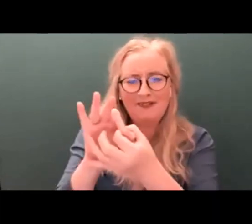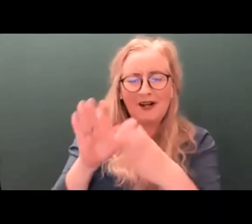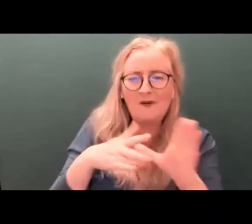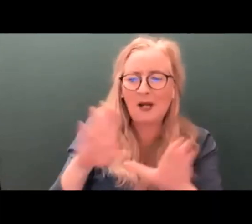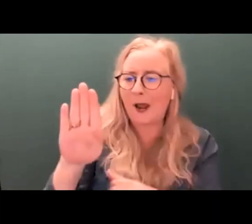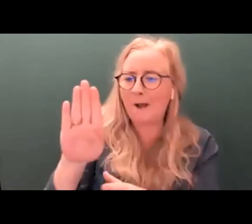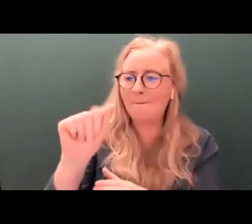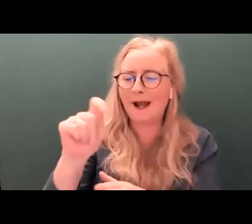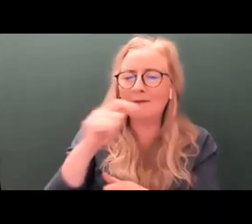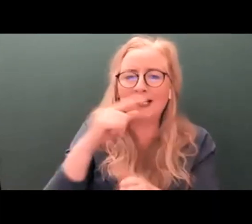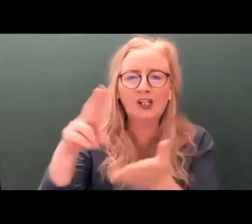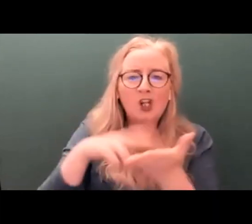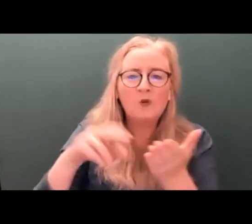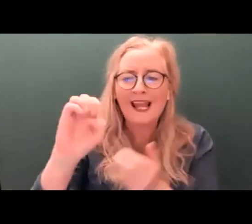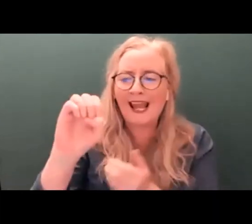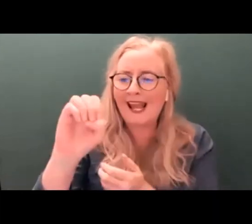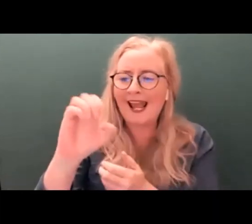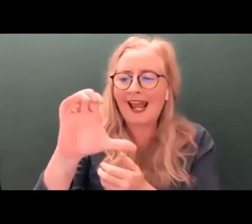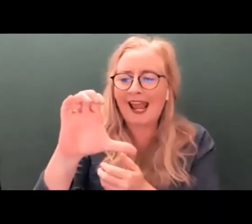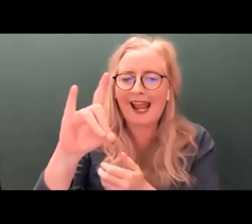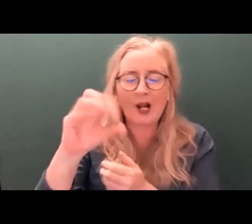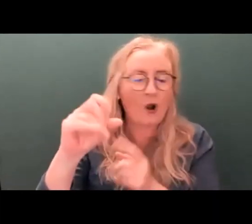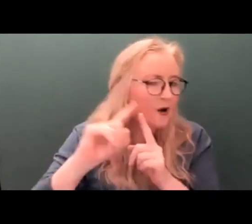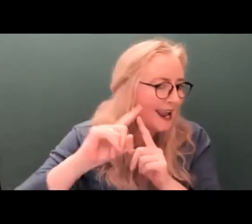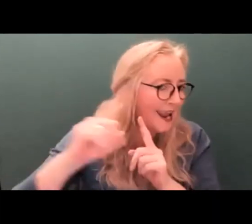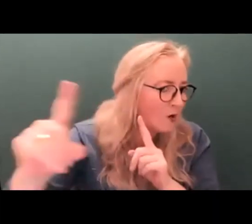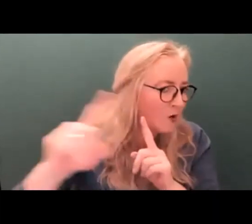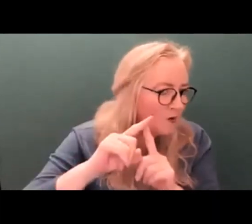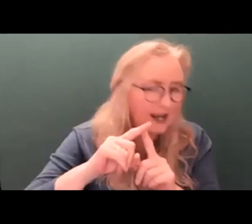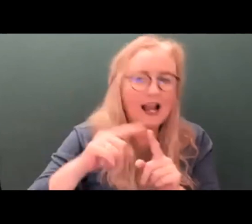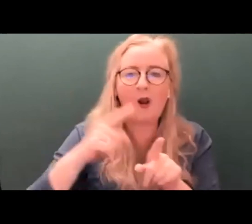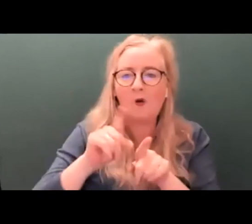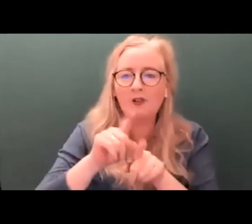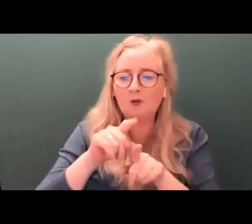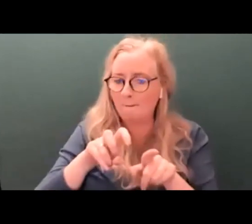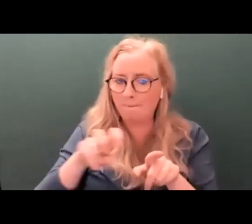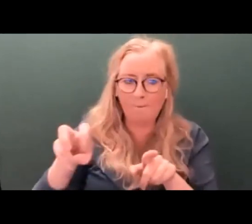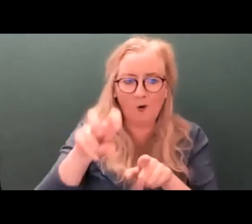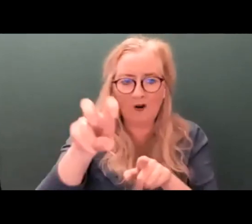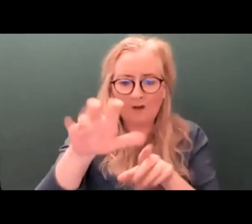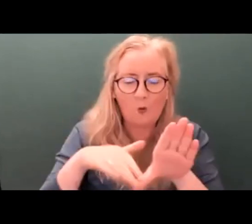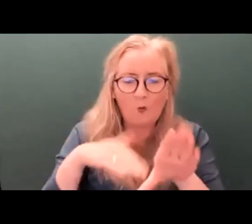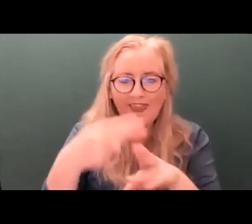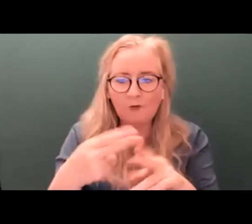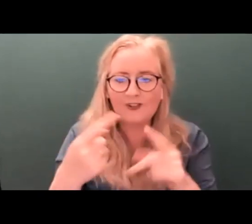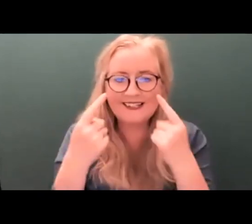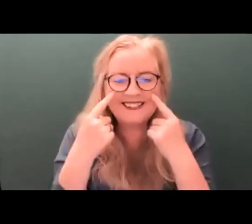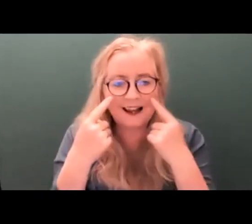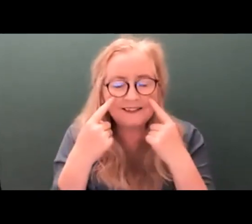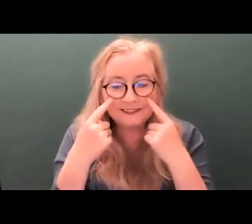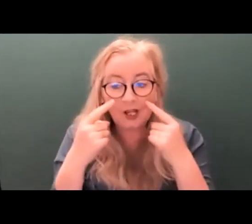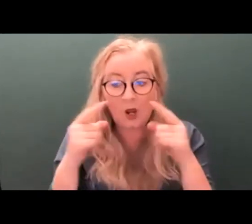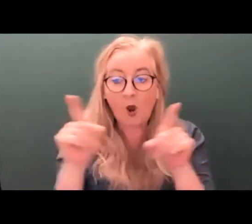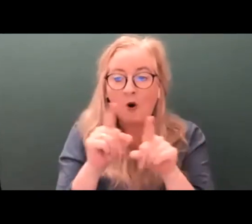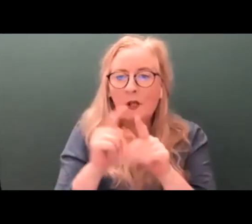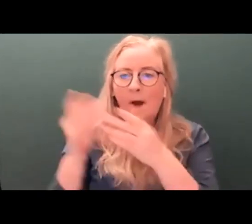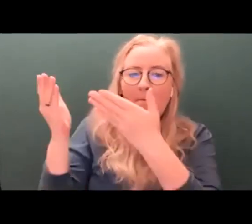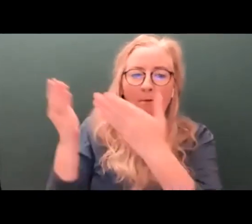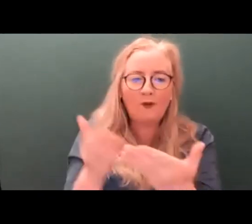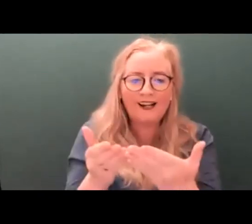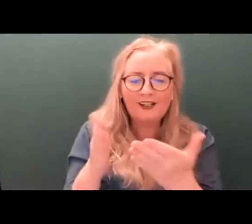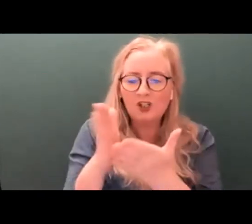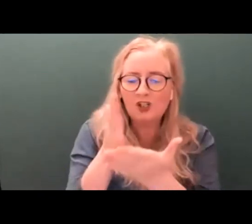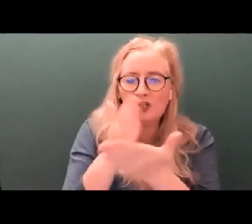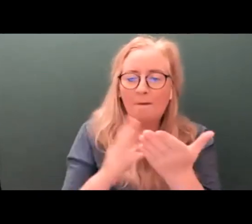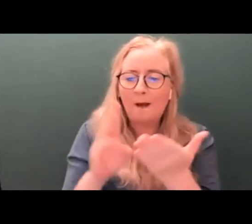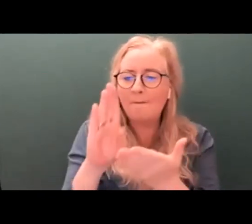using echolocation and moving without sight. And we even brought in some specimens, which was a great